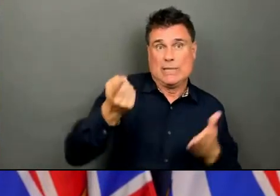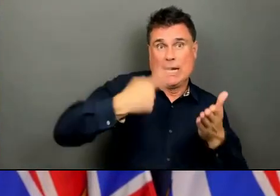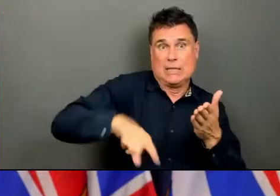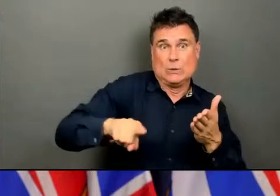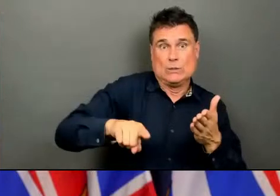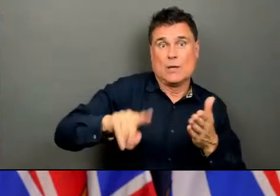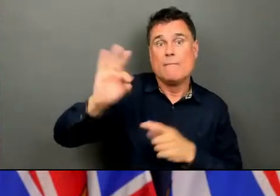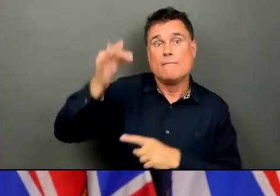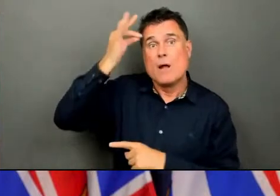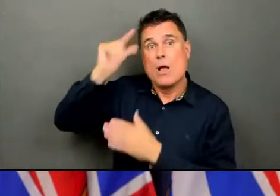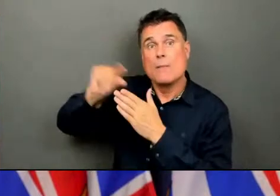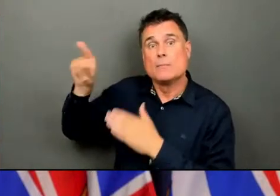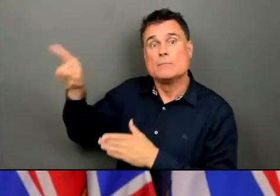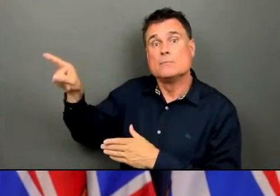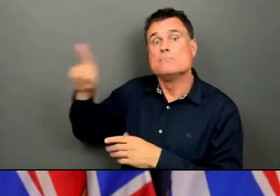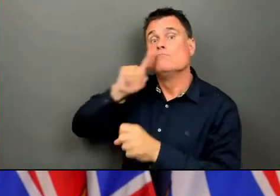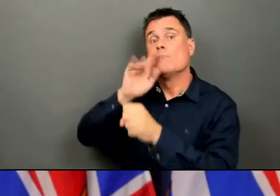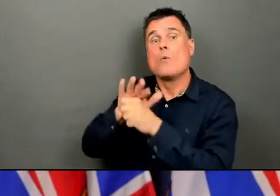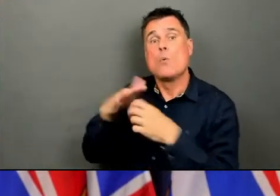supply is again